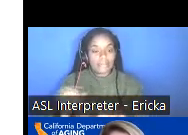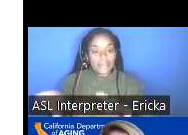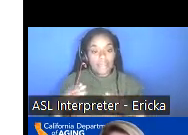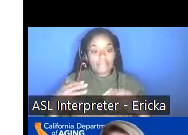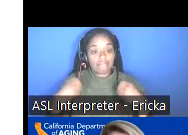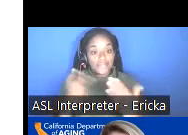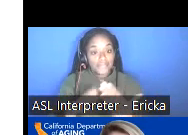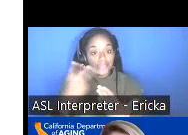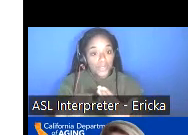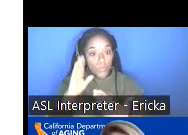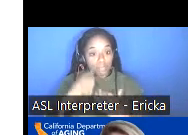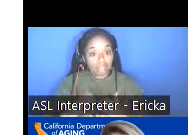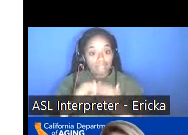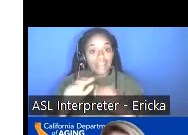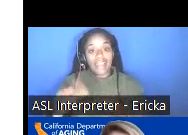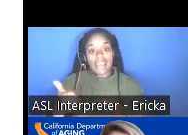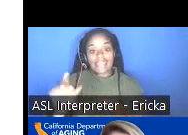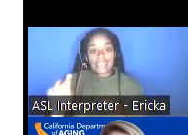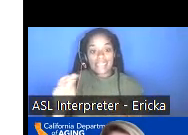we'll be launching an $18 million